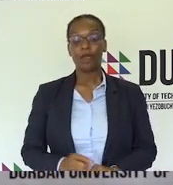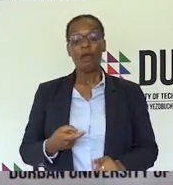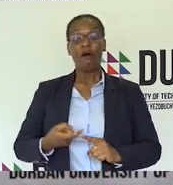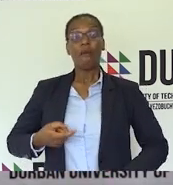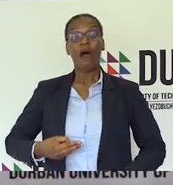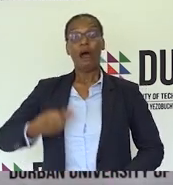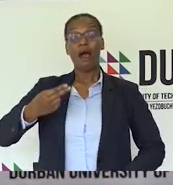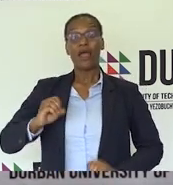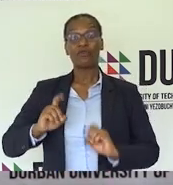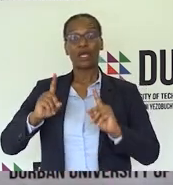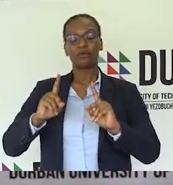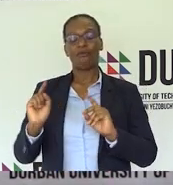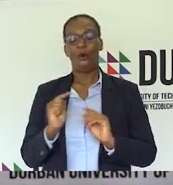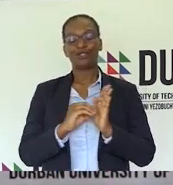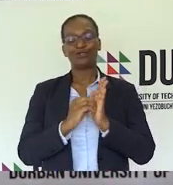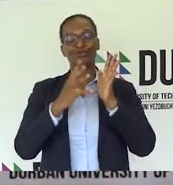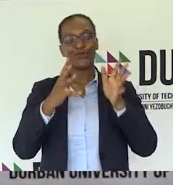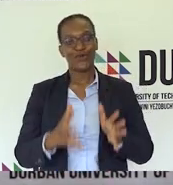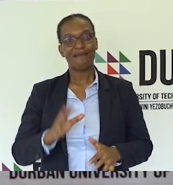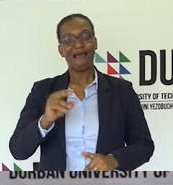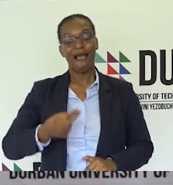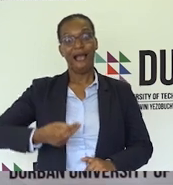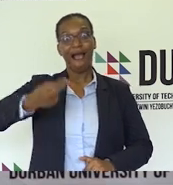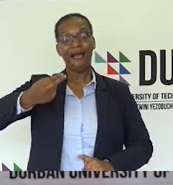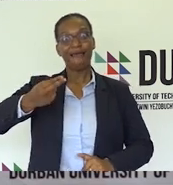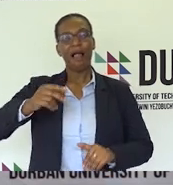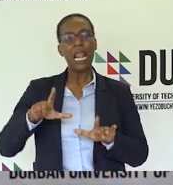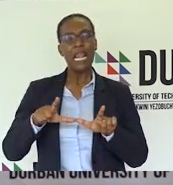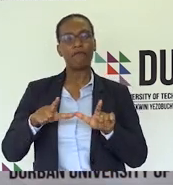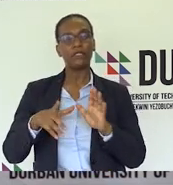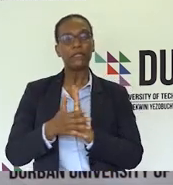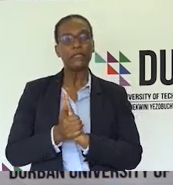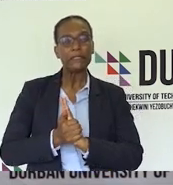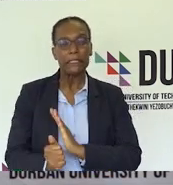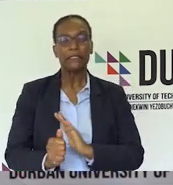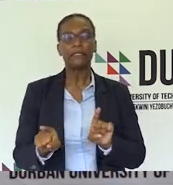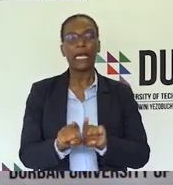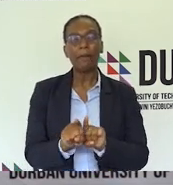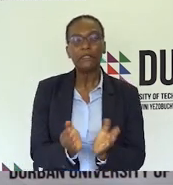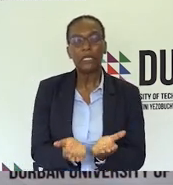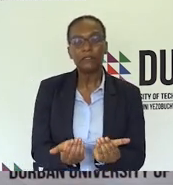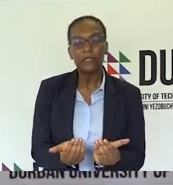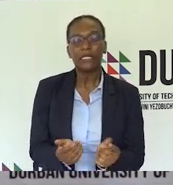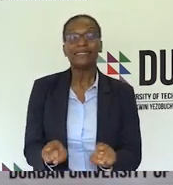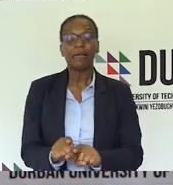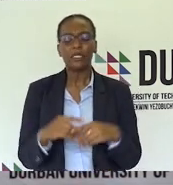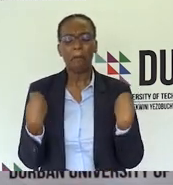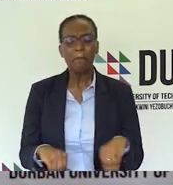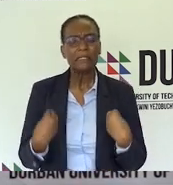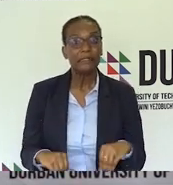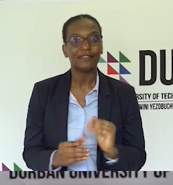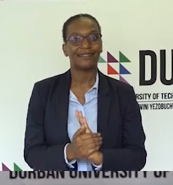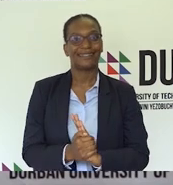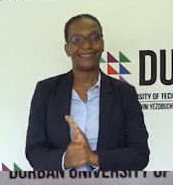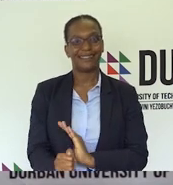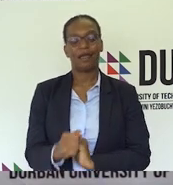Through higher education, students attain high-level skills and expertise, including entrepreneurial